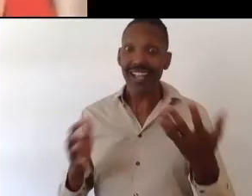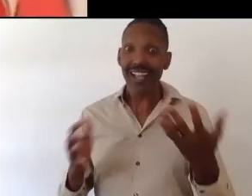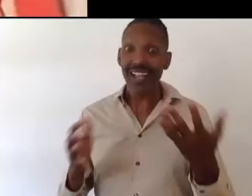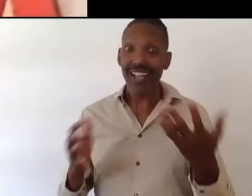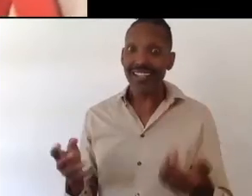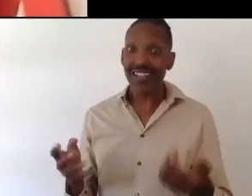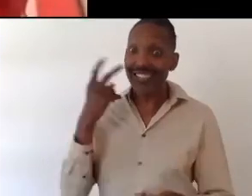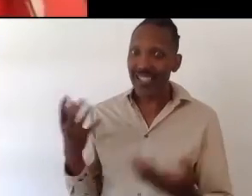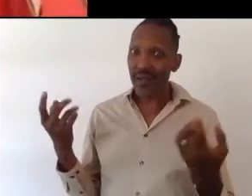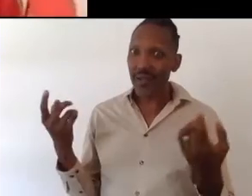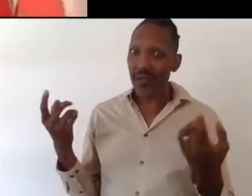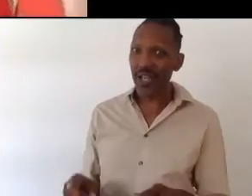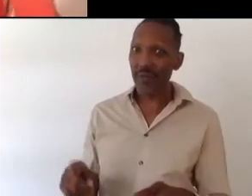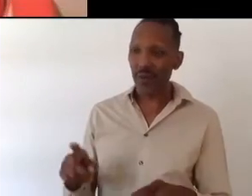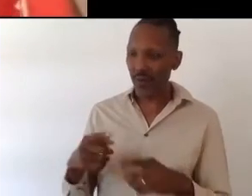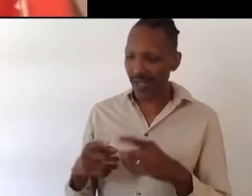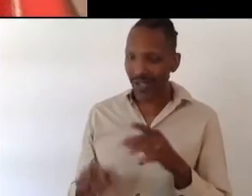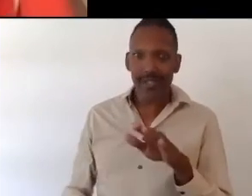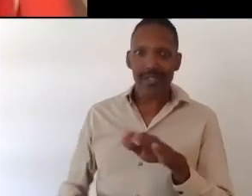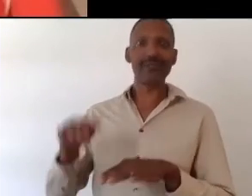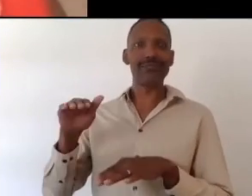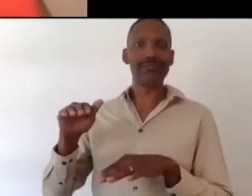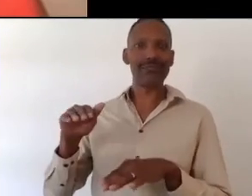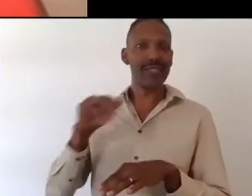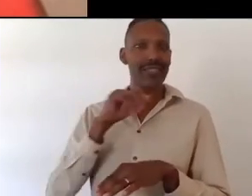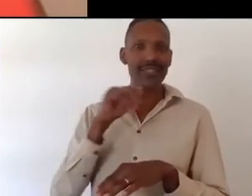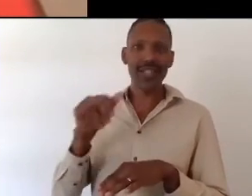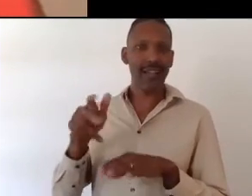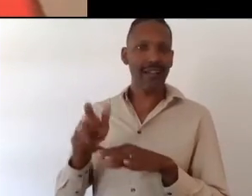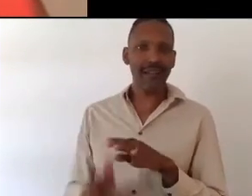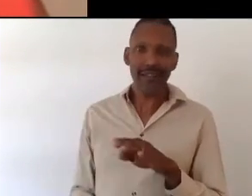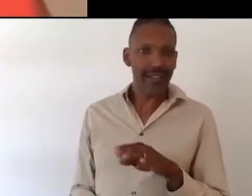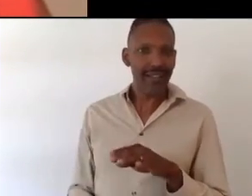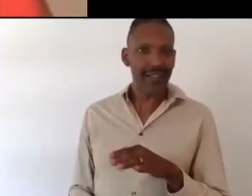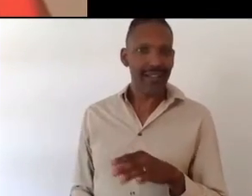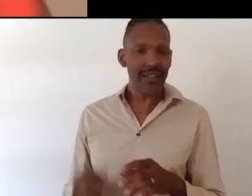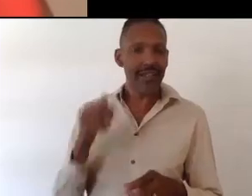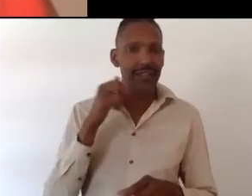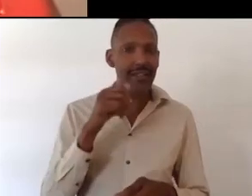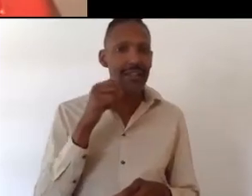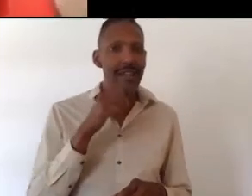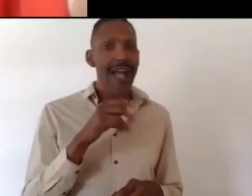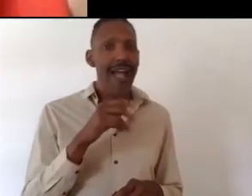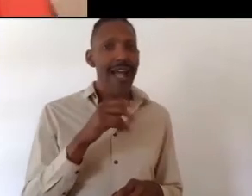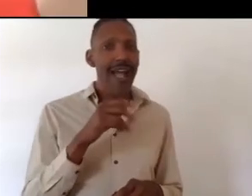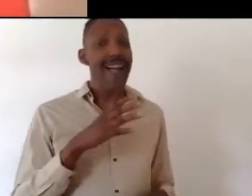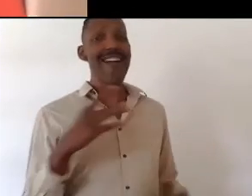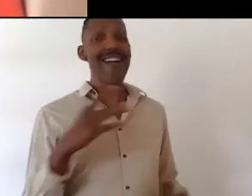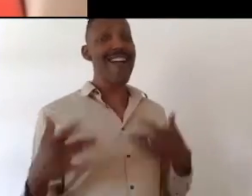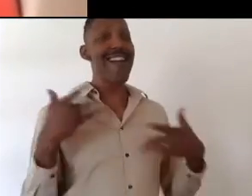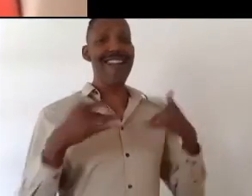Yay! Yay! You want to show Tatum?